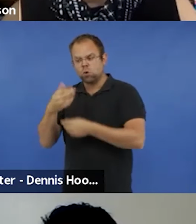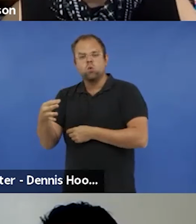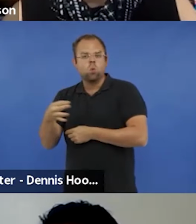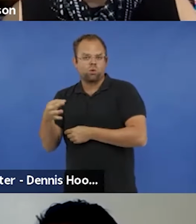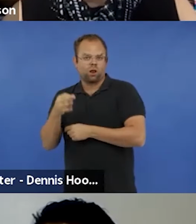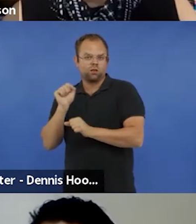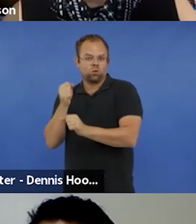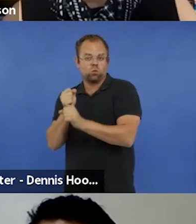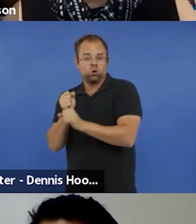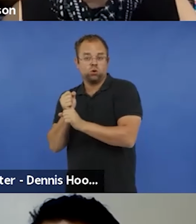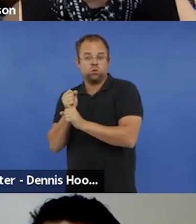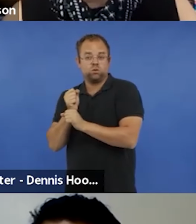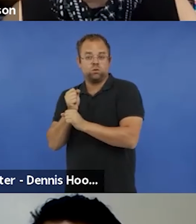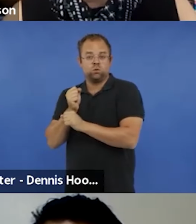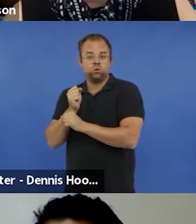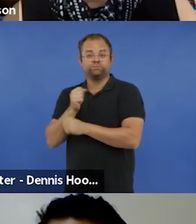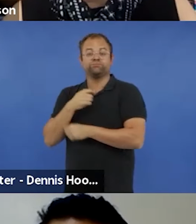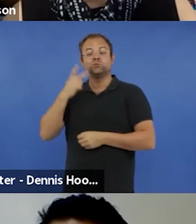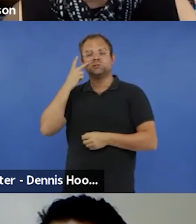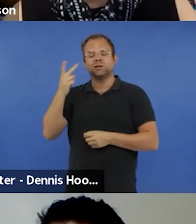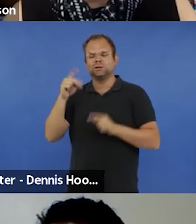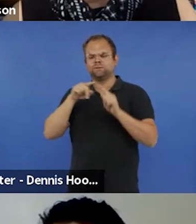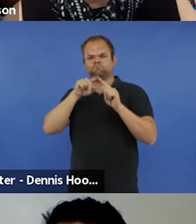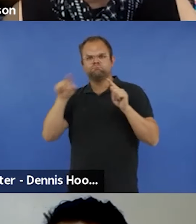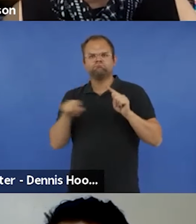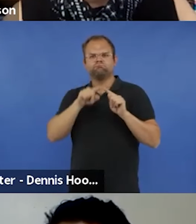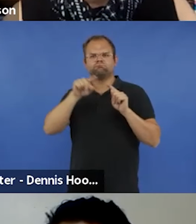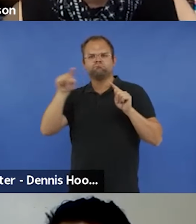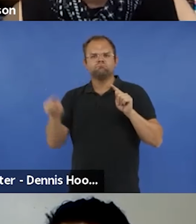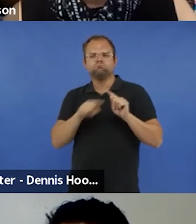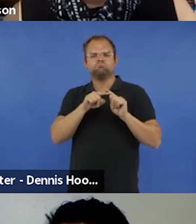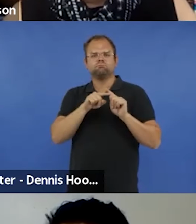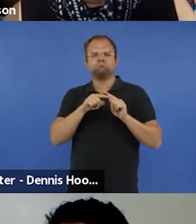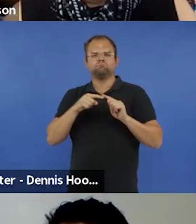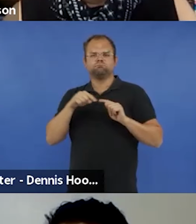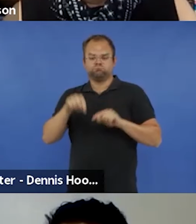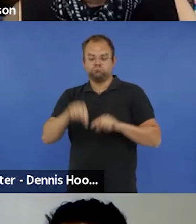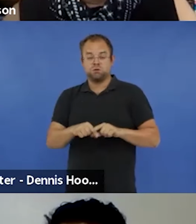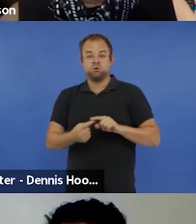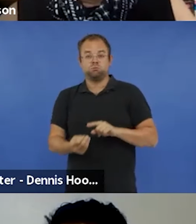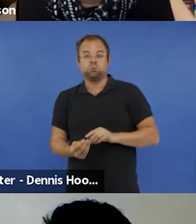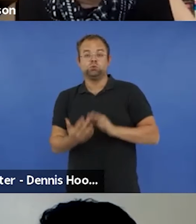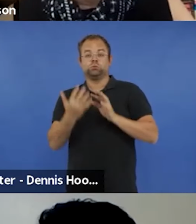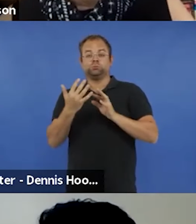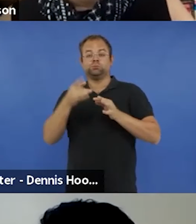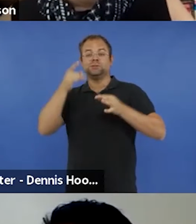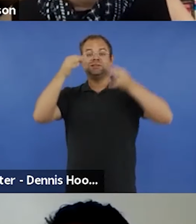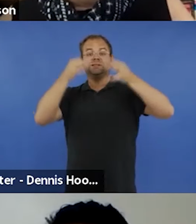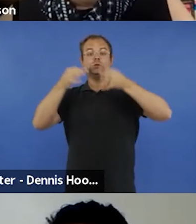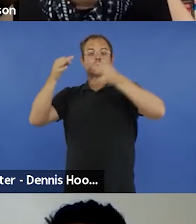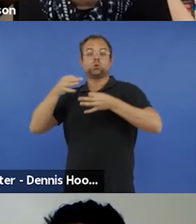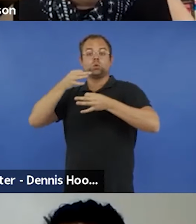reluctant to go forward with UDL, with inclusive education itself, change because of the pressure